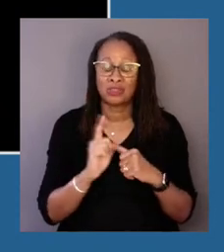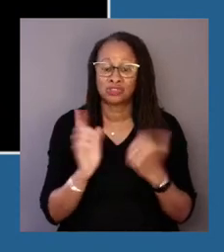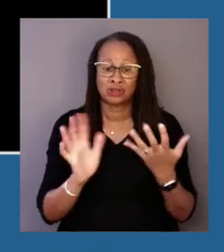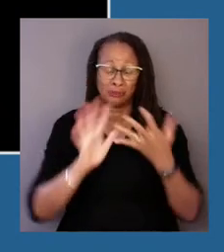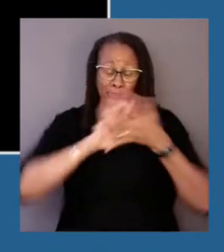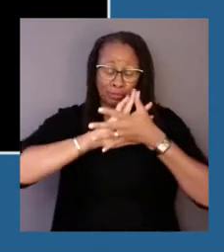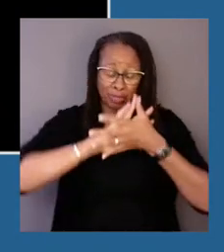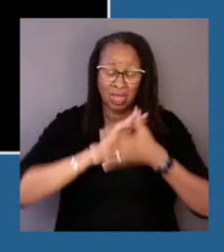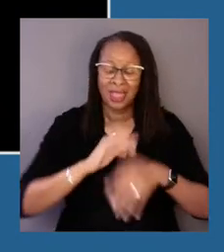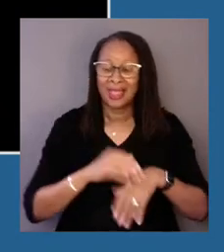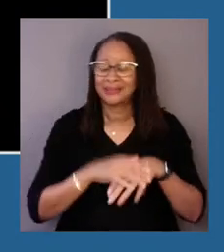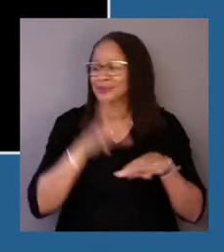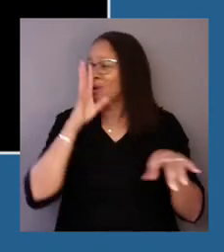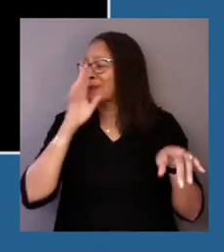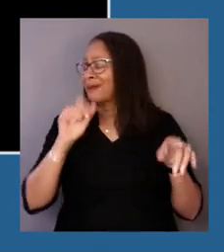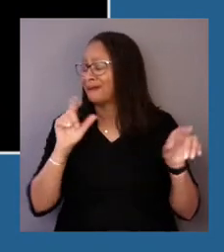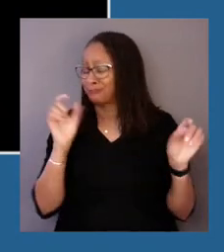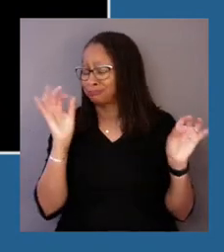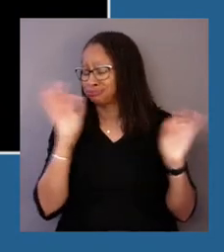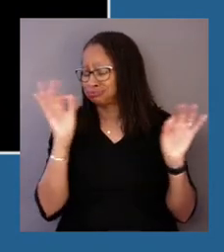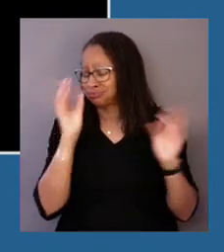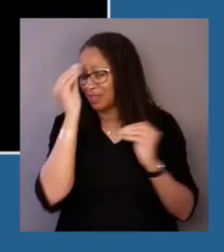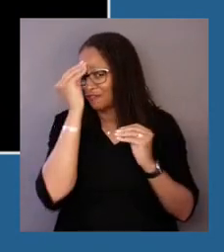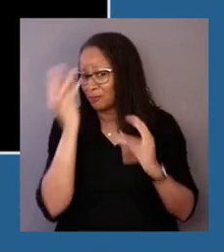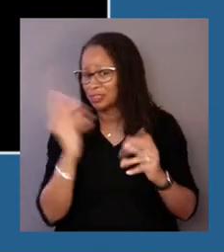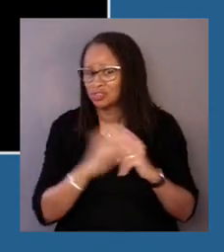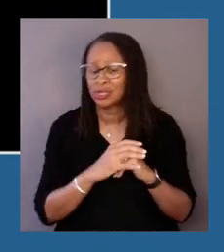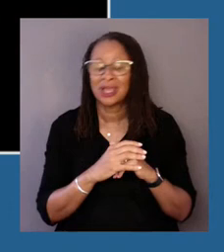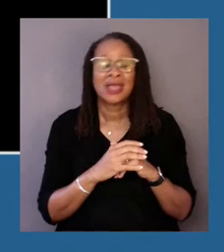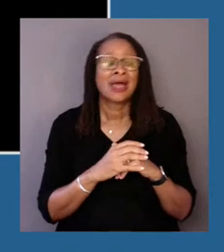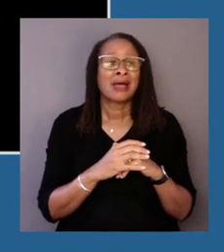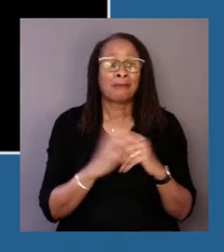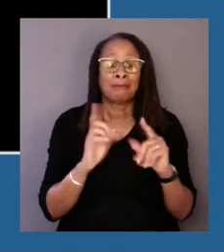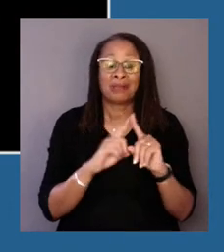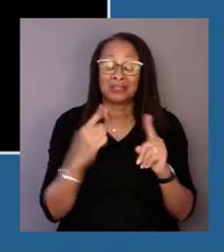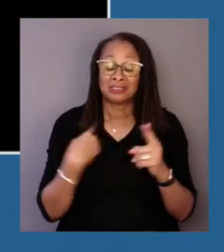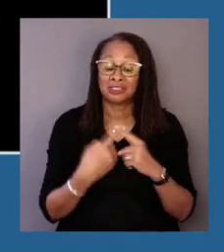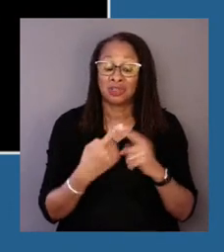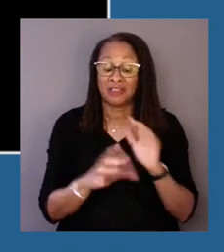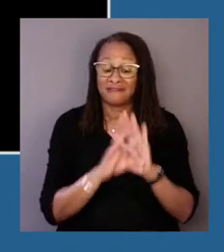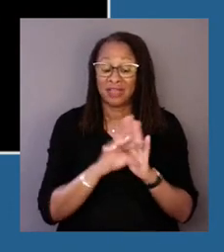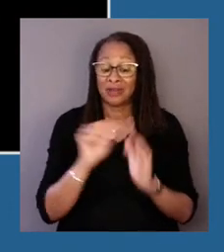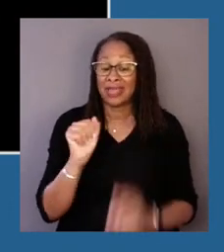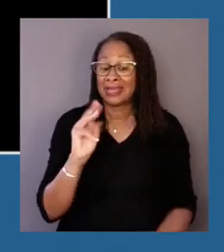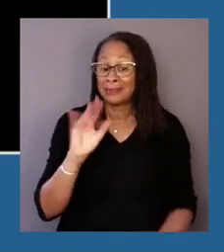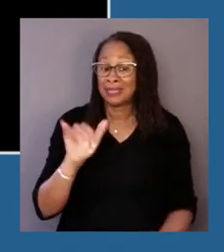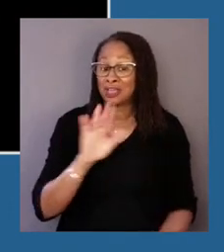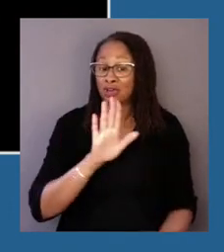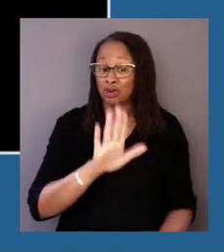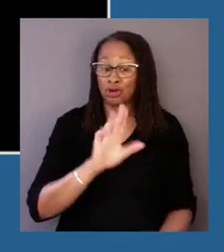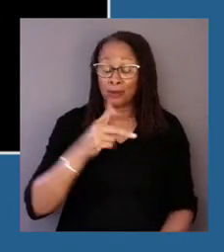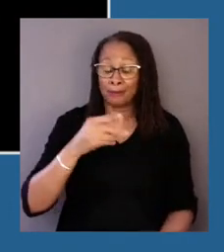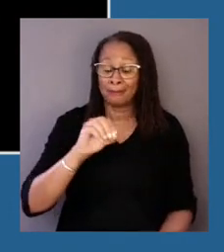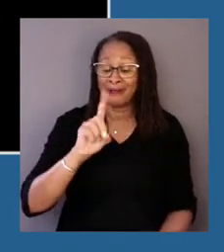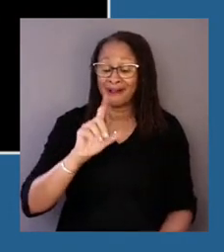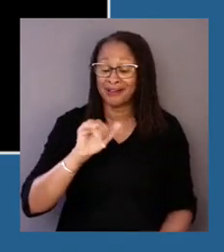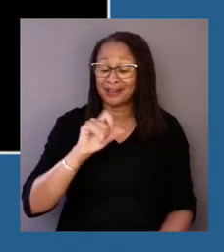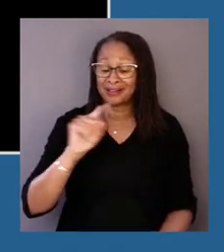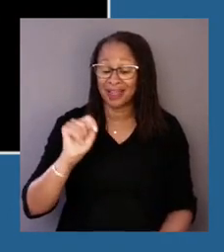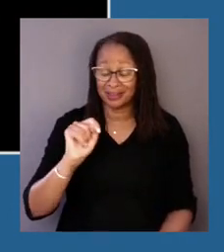know how deep the story ran until I encountered Amy's podcast Drilled, which I highly recommend to everyone who's here today if you haven't